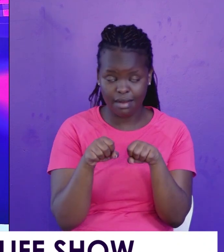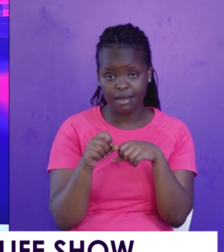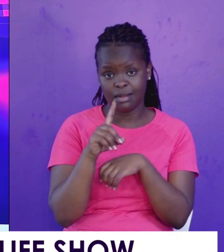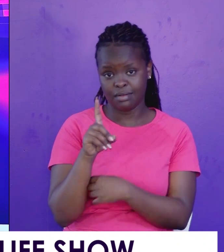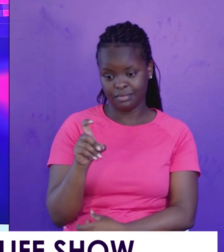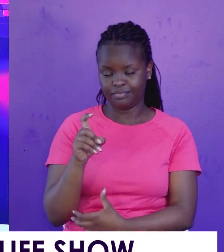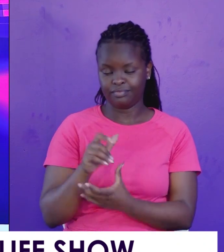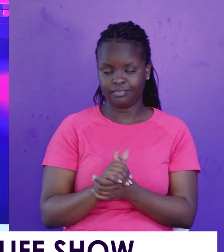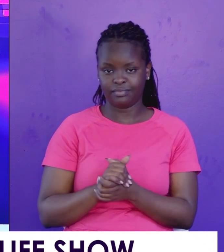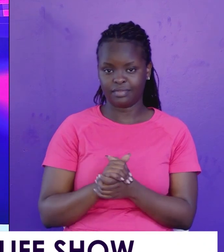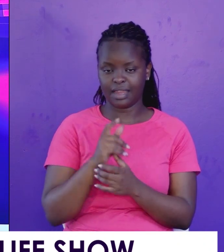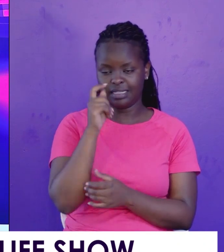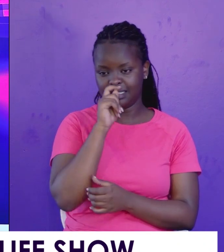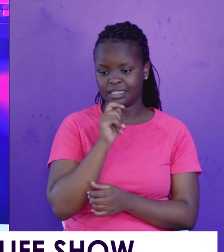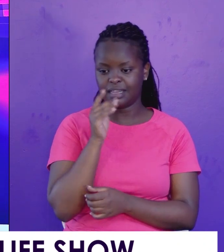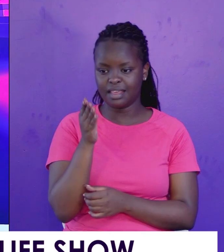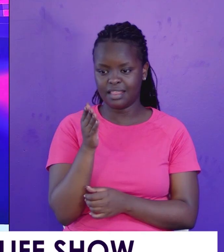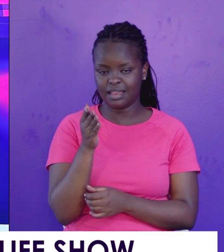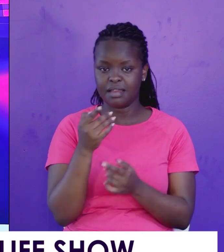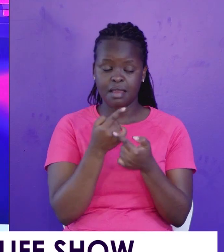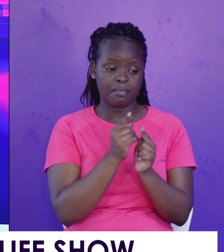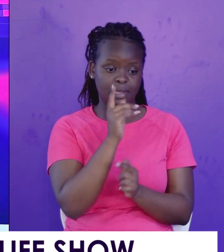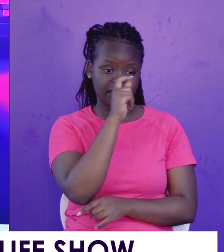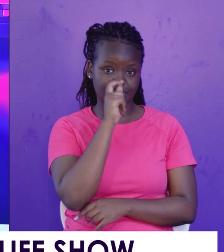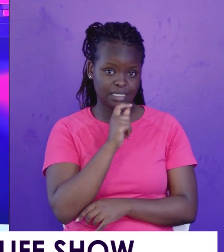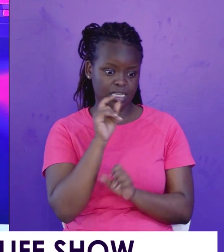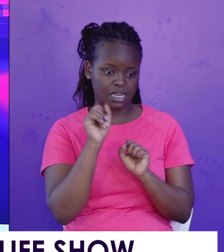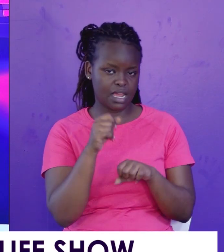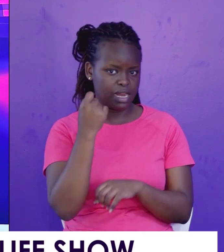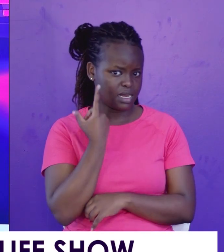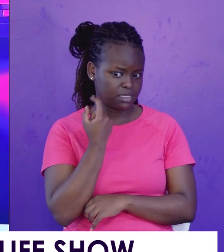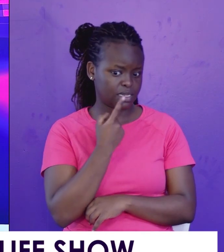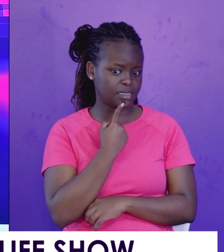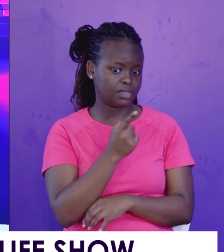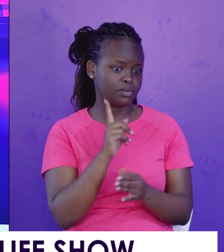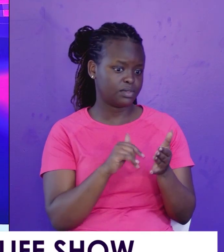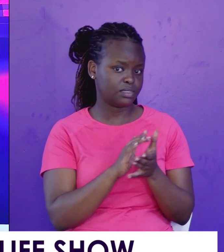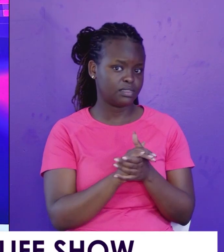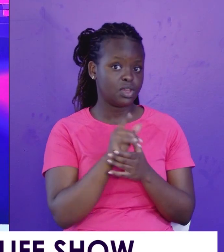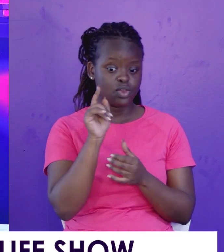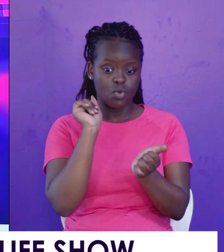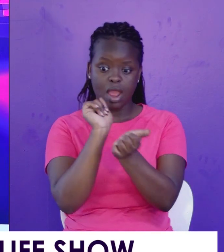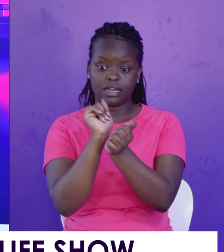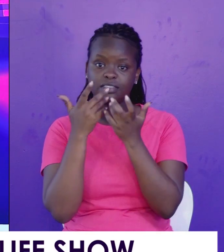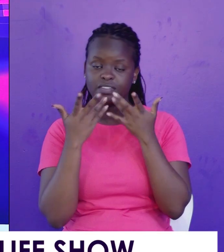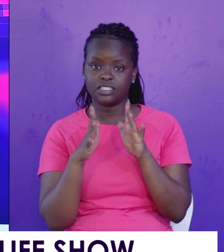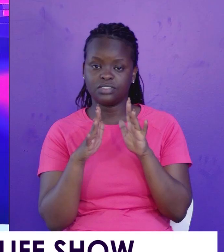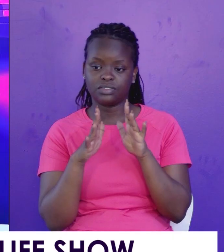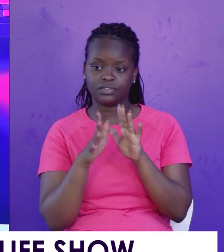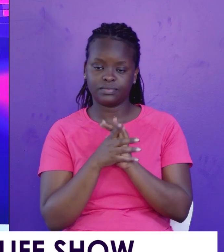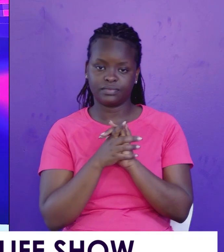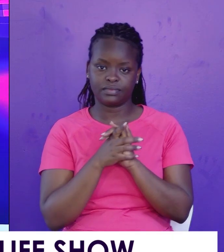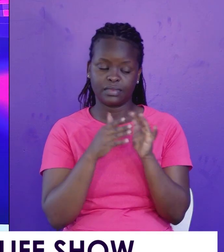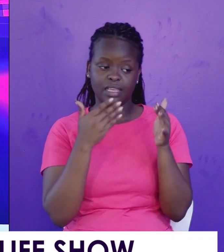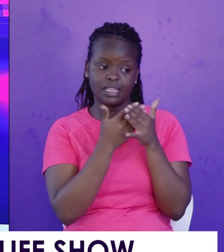even hate you. Yes. But then a Tanzanian would understand that he's being told that you are under arrest. So you see, those are